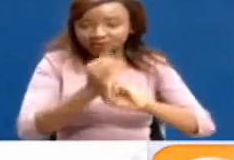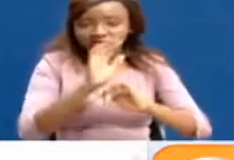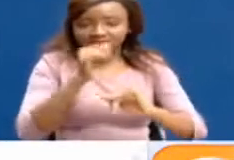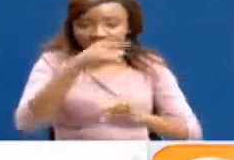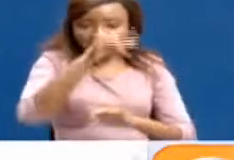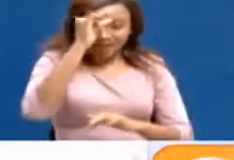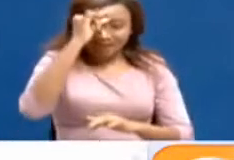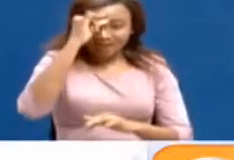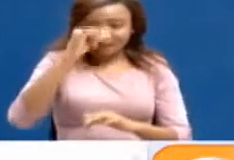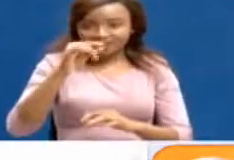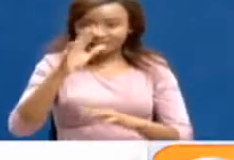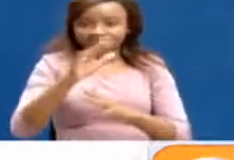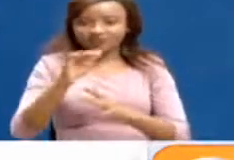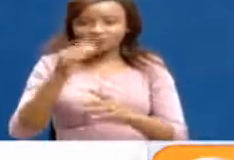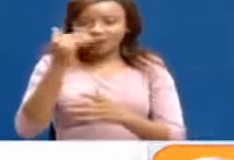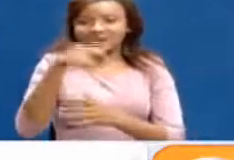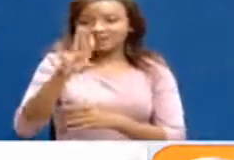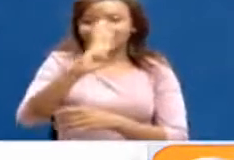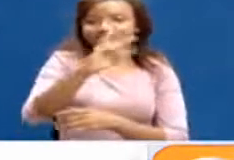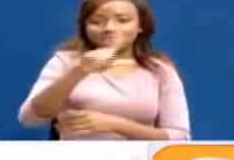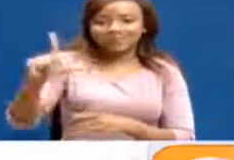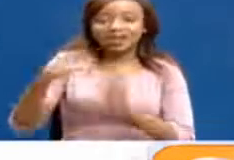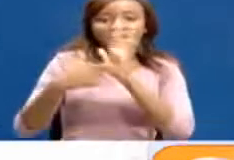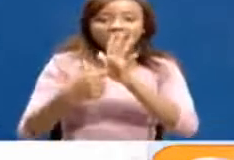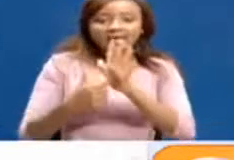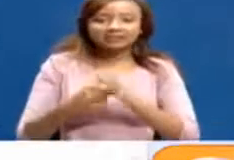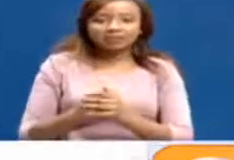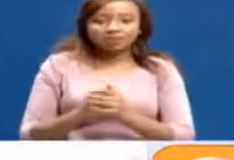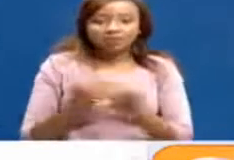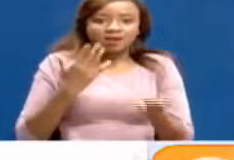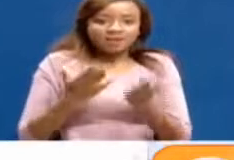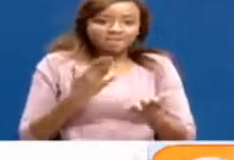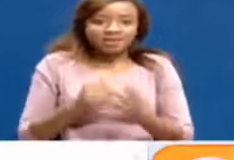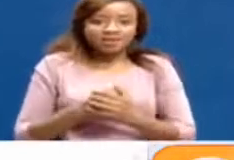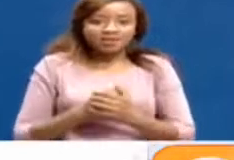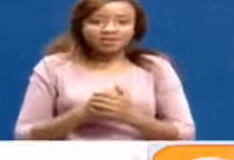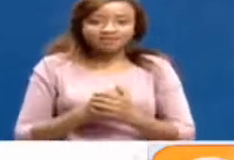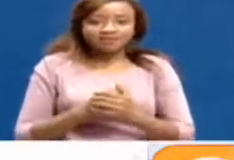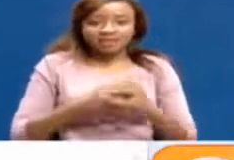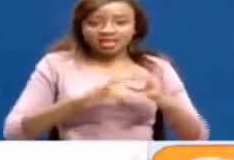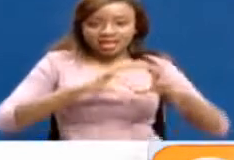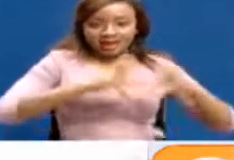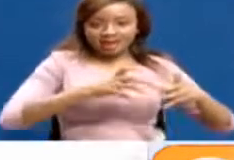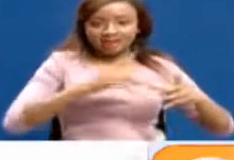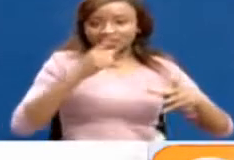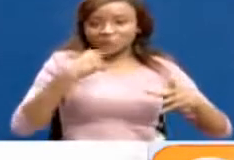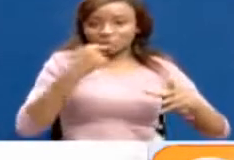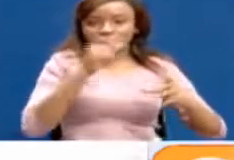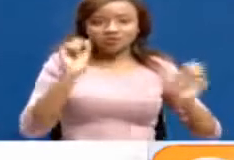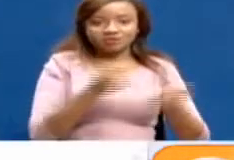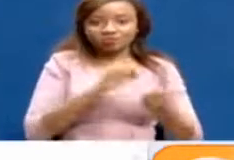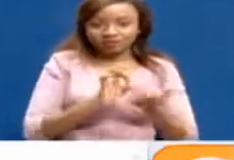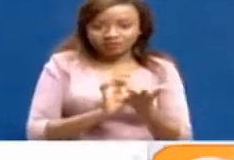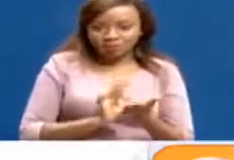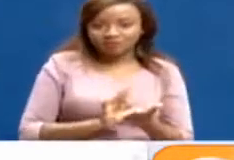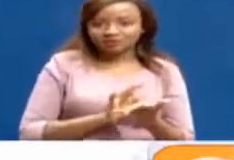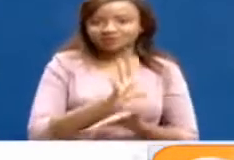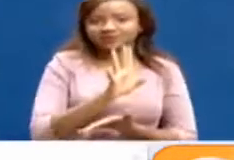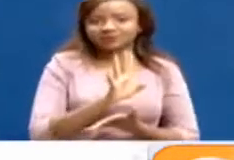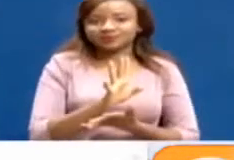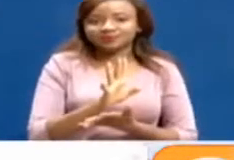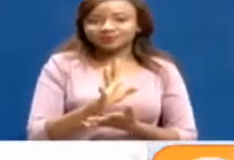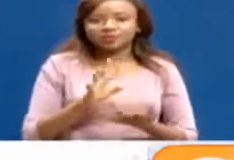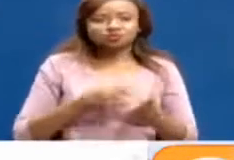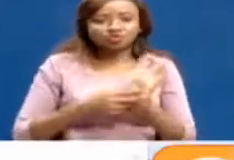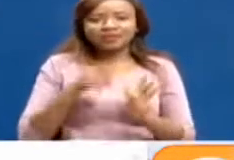your bill? Because let's say, for instance, companies who are not permitted to sack employees, right? How will they pay their staff if